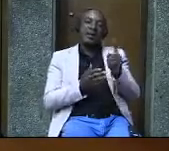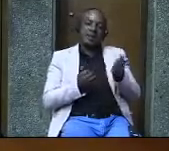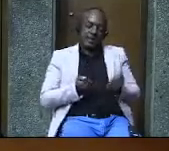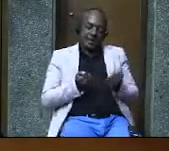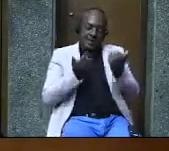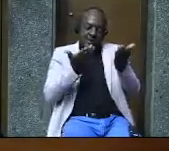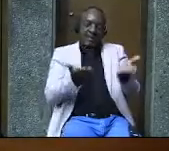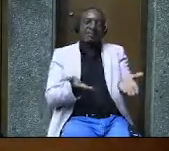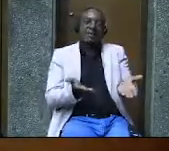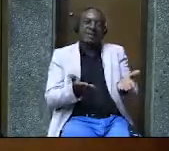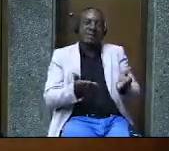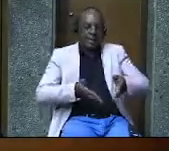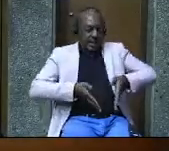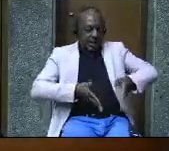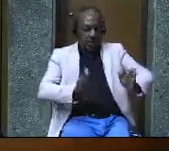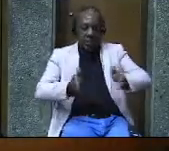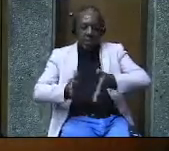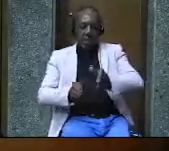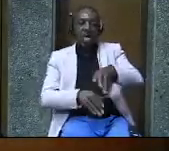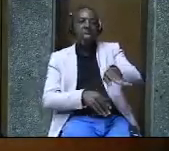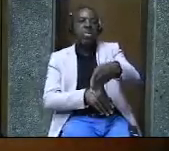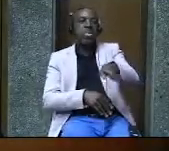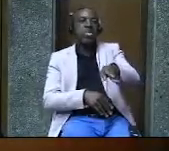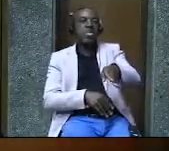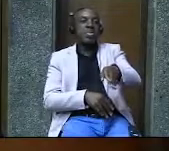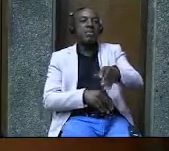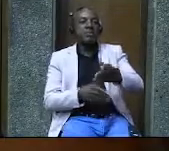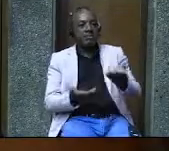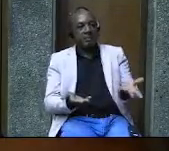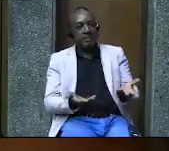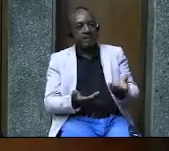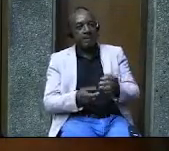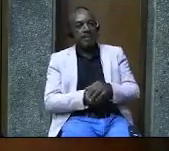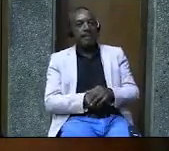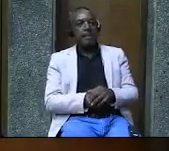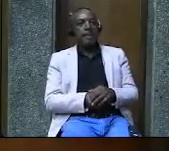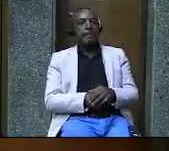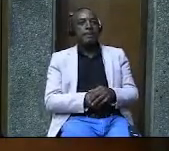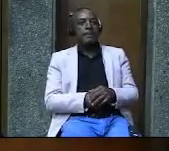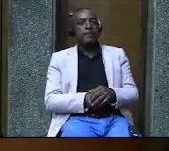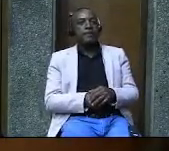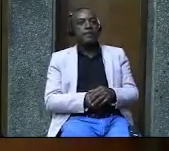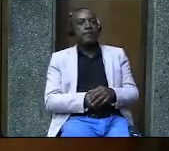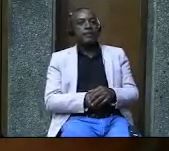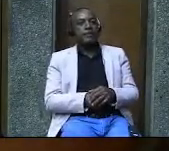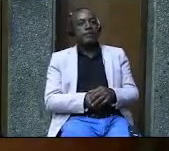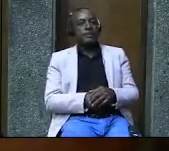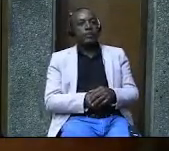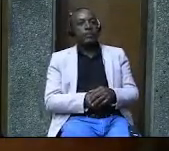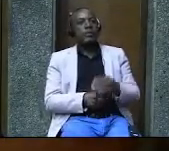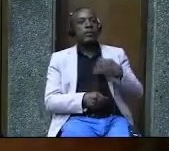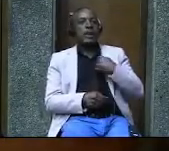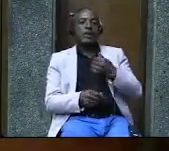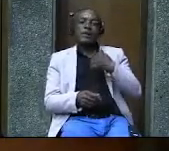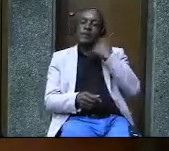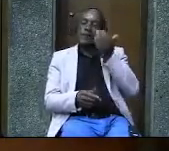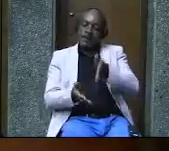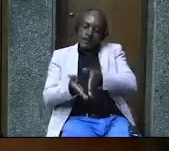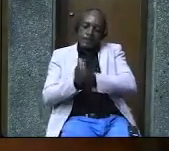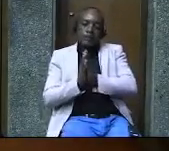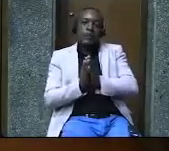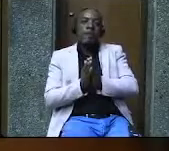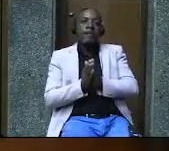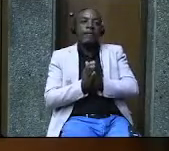ntho e teng ka mo re ne re jang pasporo prasa le no go tse sporo jwale re kopa thuso re na re tse jwang ka